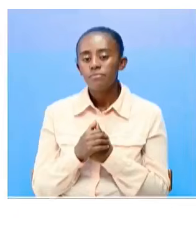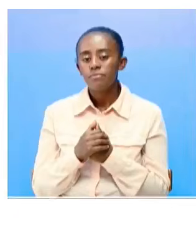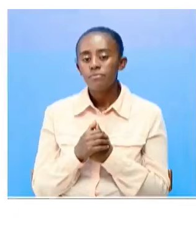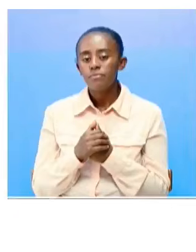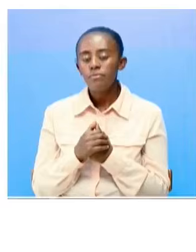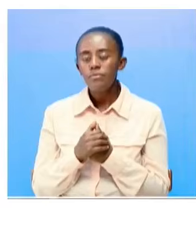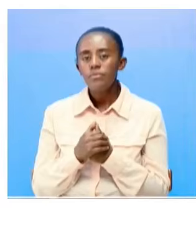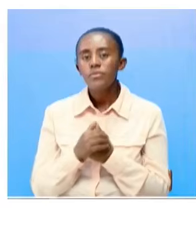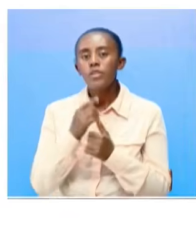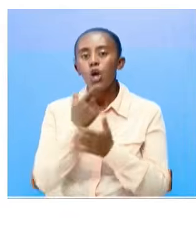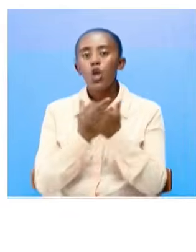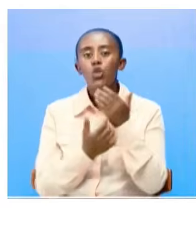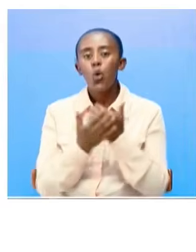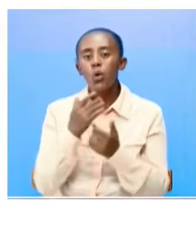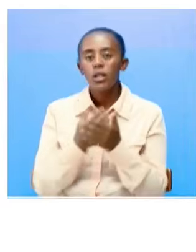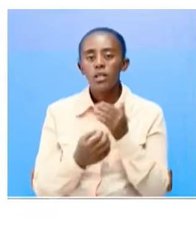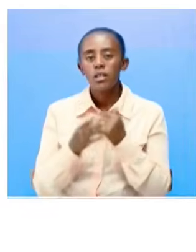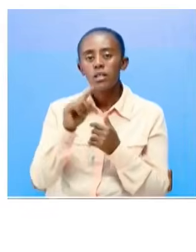talking about